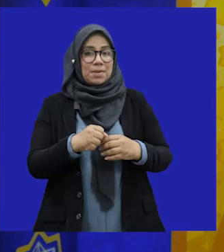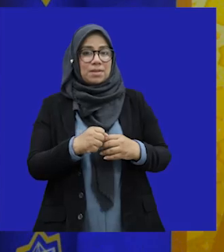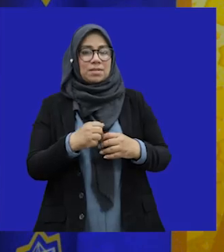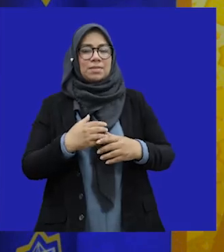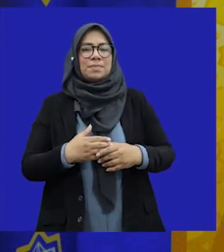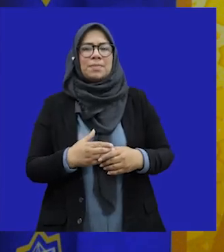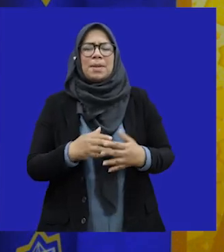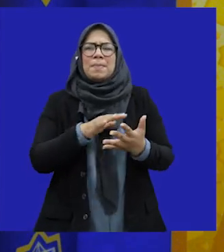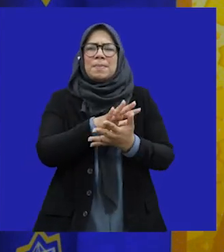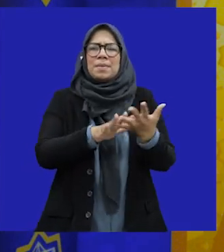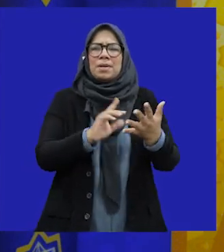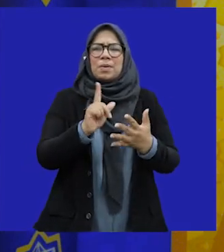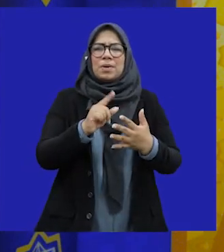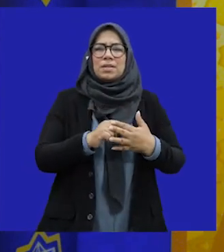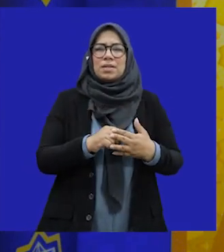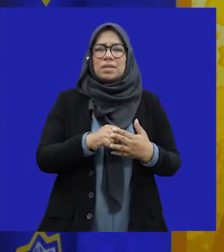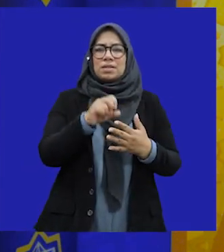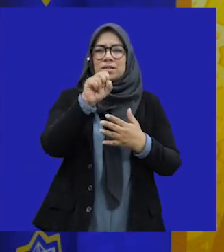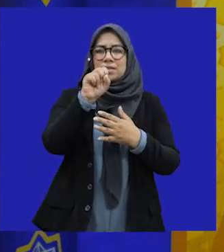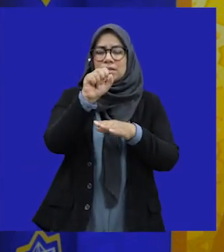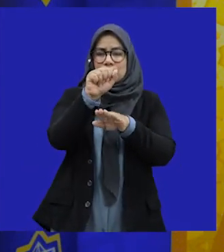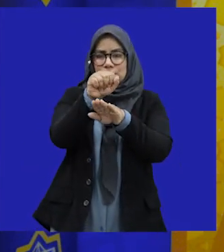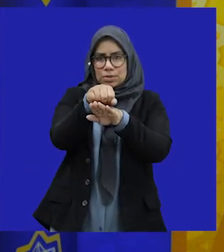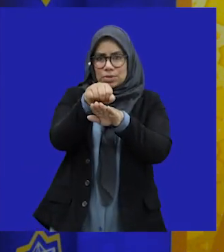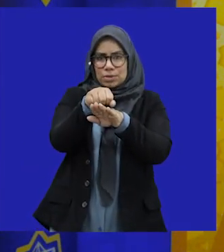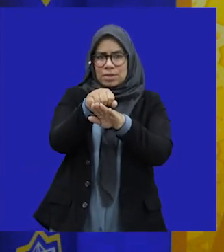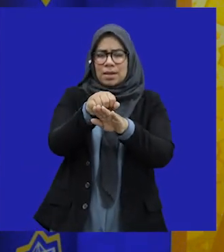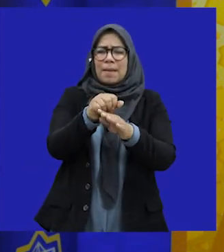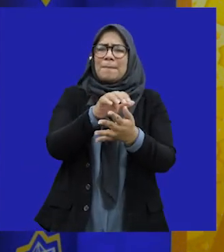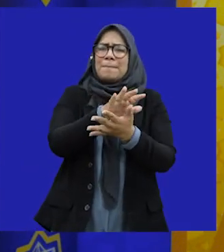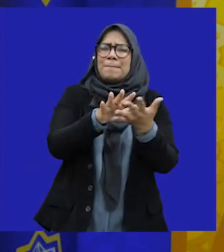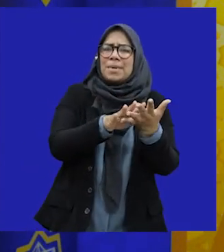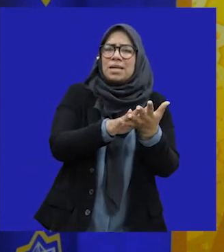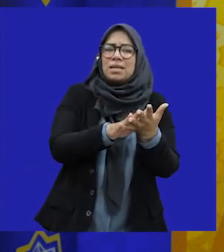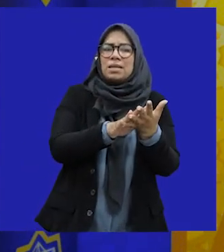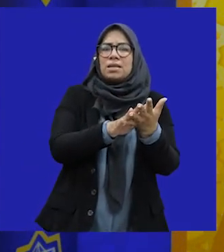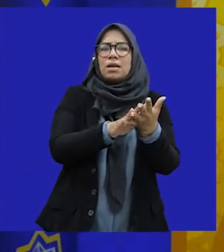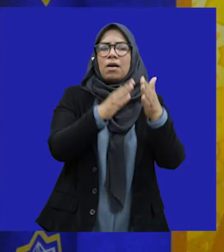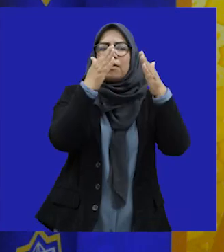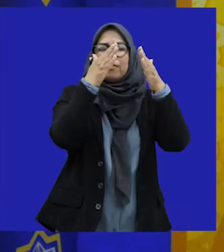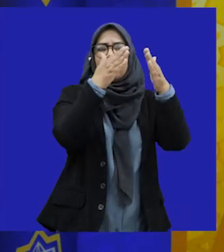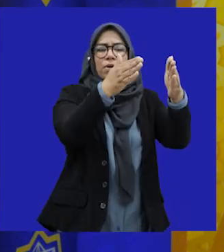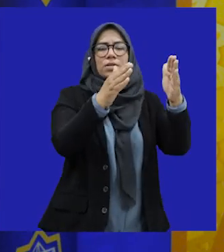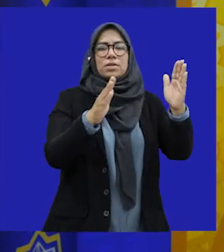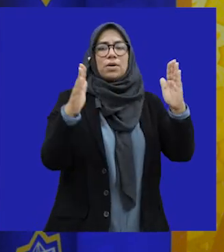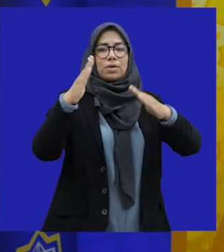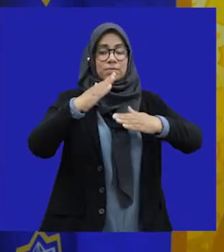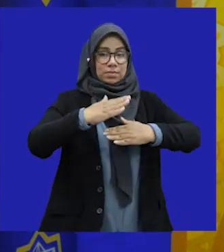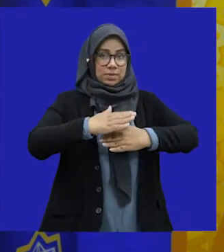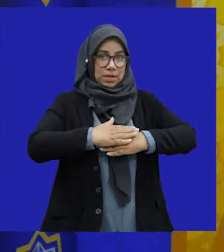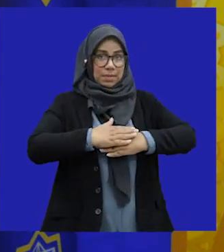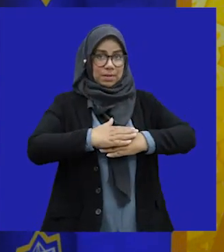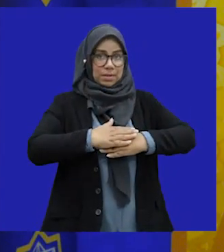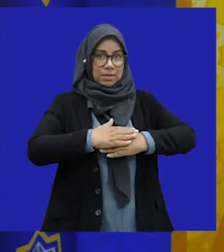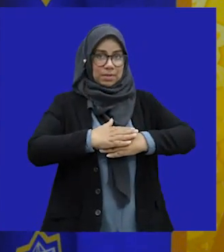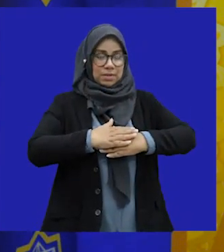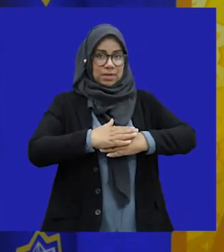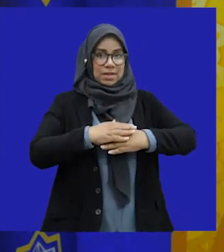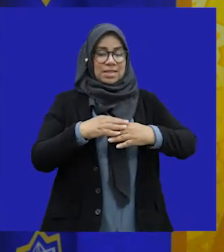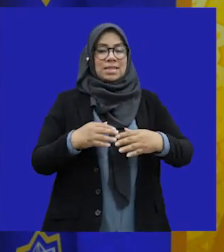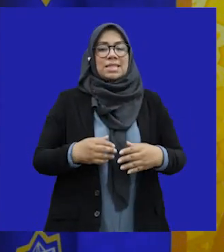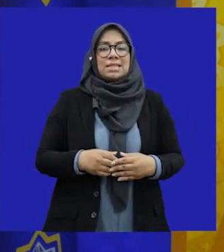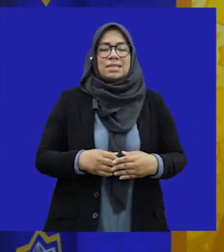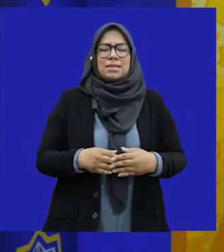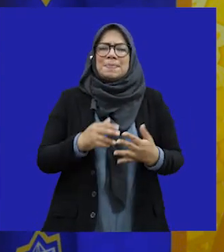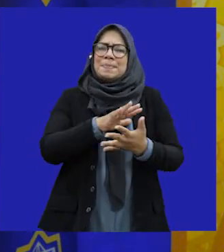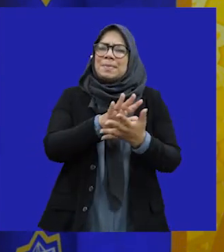that the meaning of sujood in this context is prayer, as it is something that